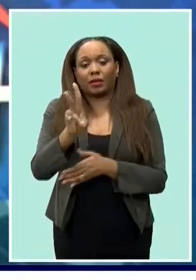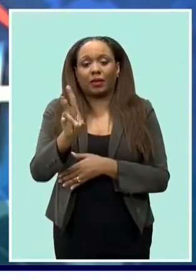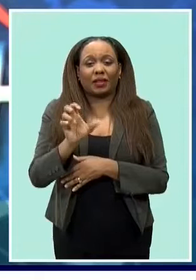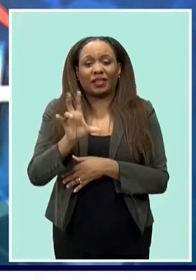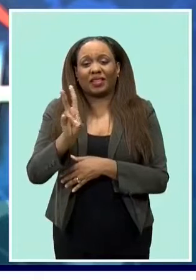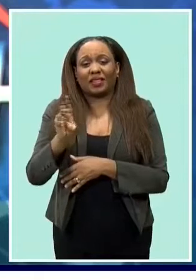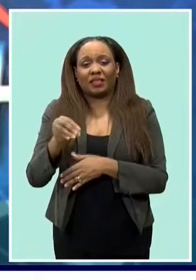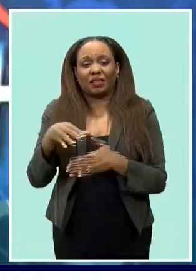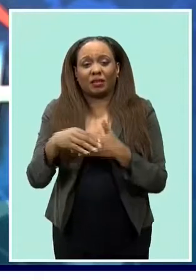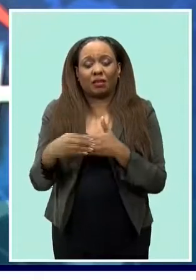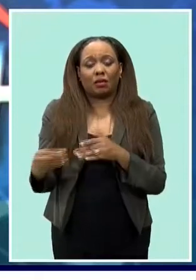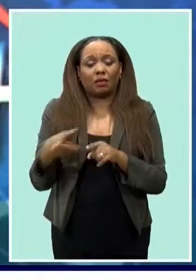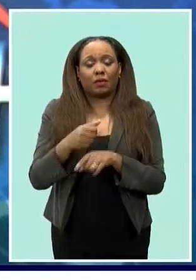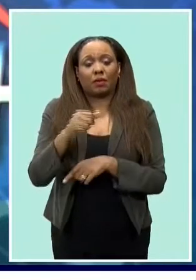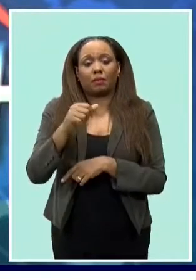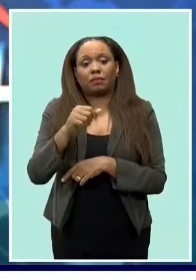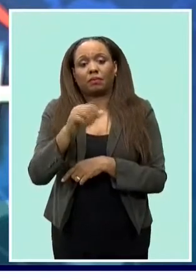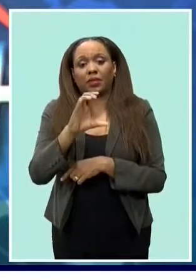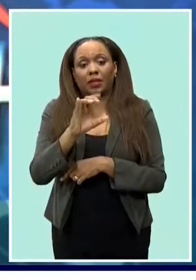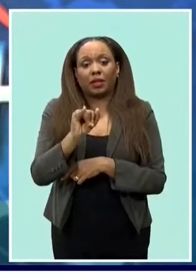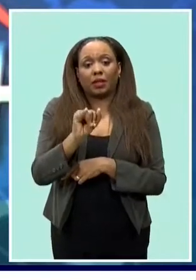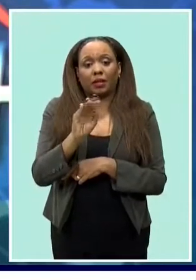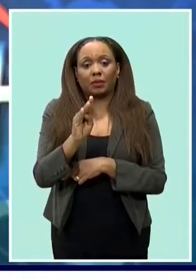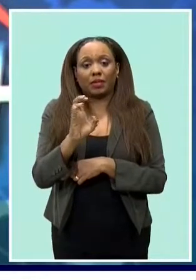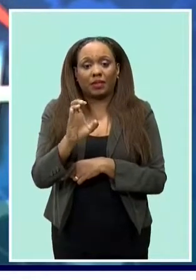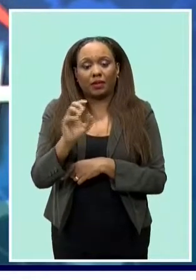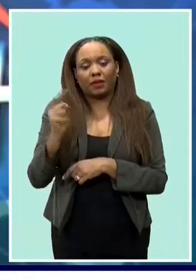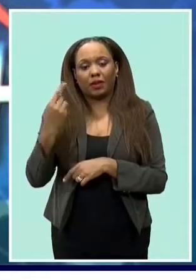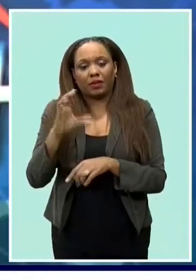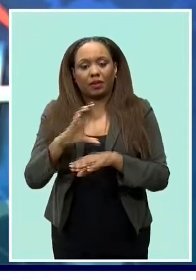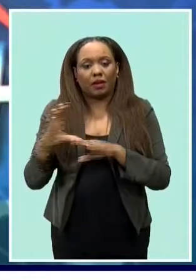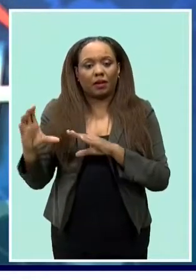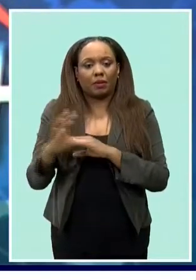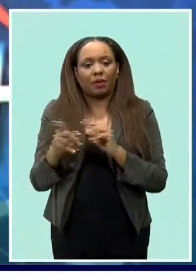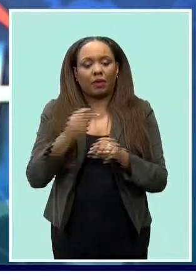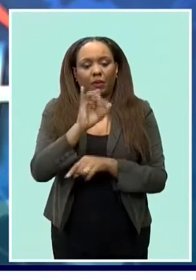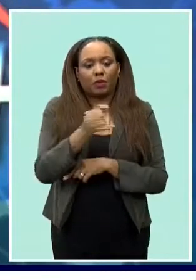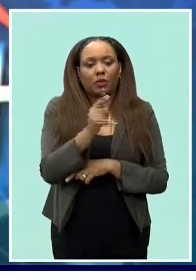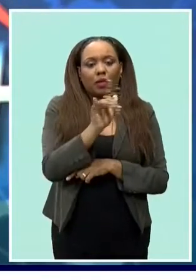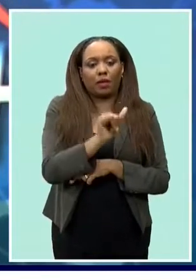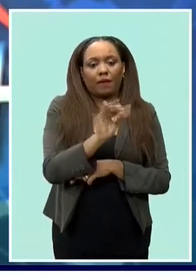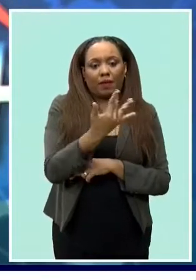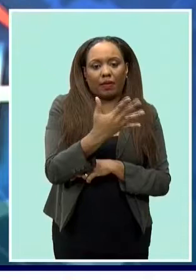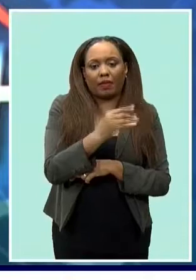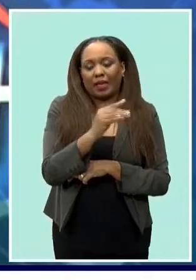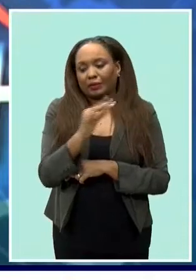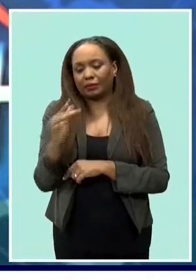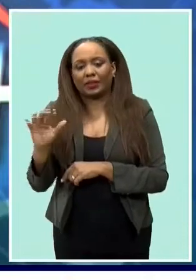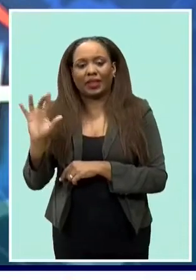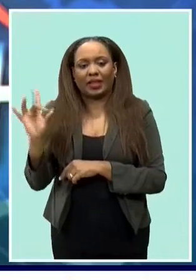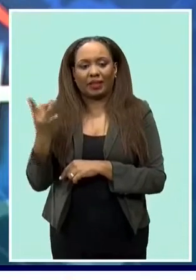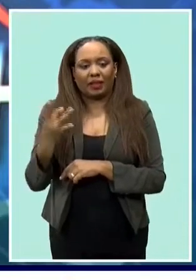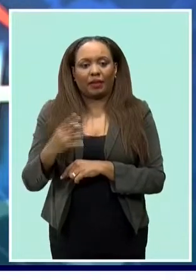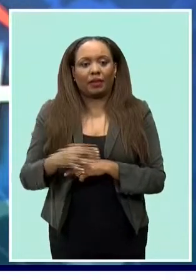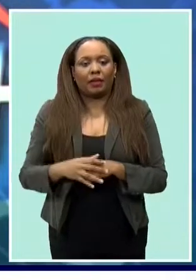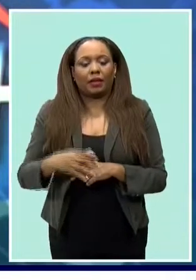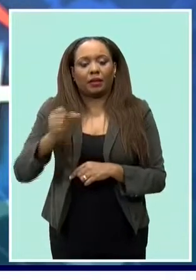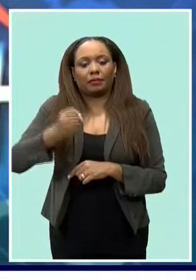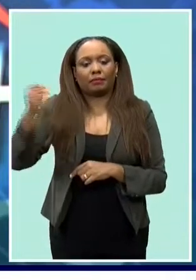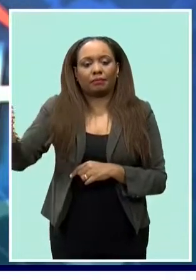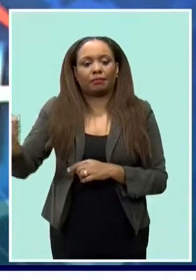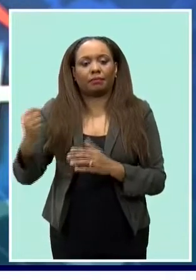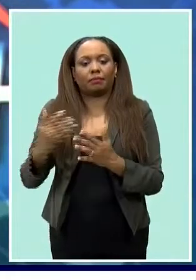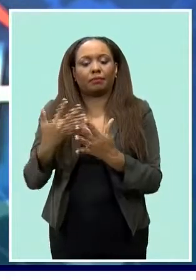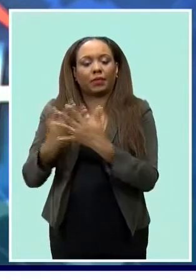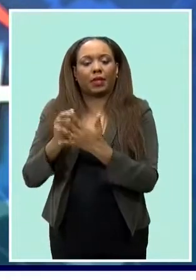$79,770 belonging to CIBC First Caribbean International Bank Limited between July 5th and the 8th. Now, Lobo has been remanded to